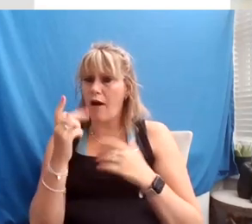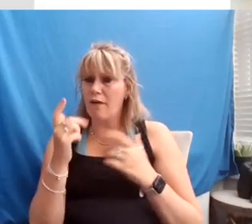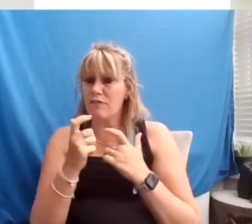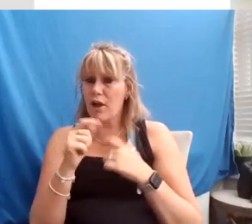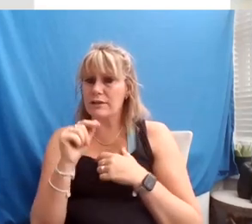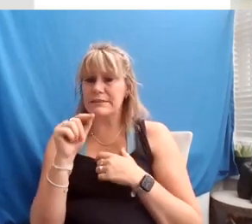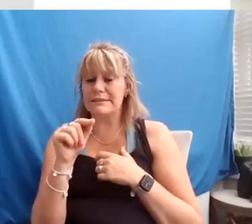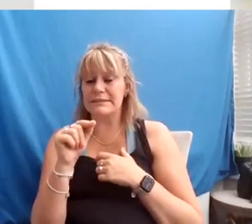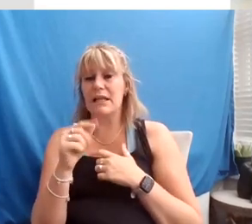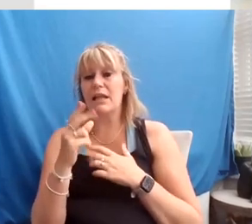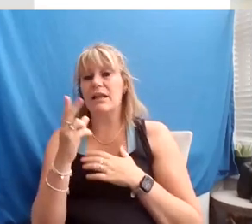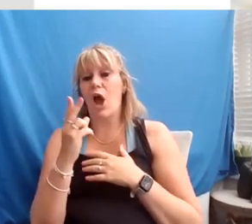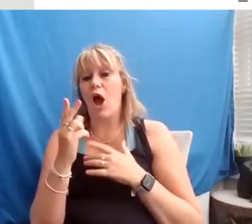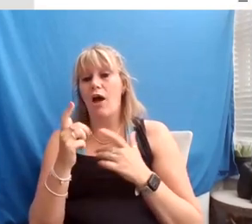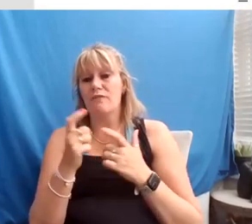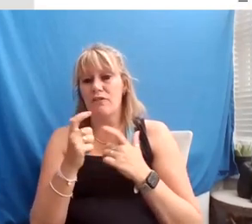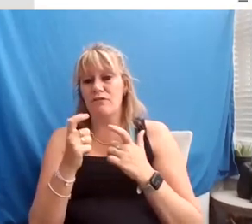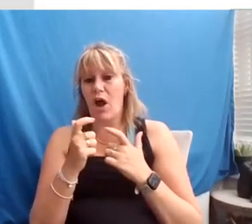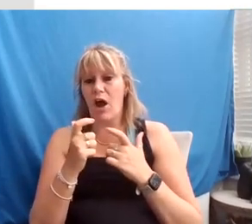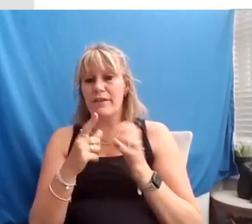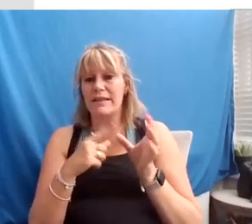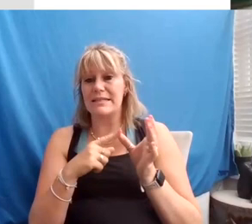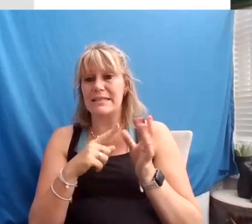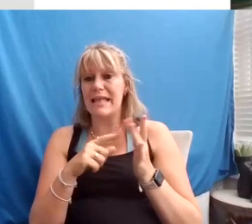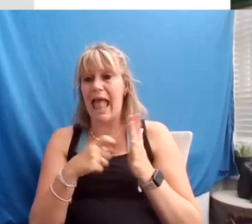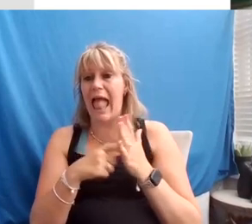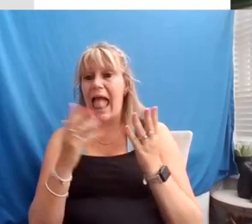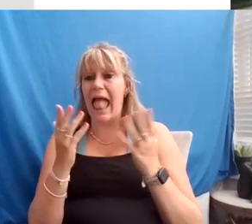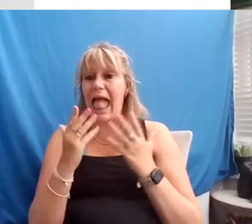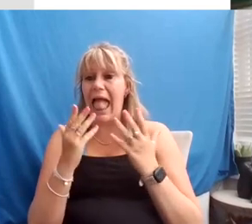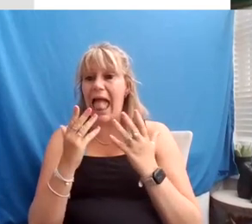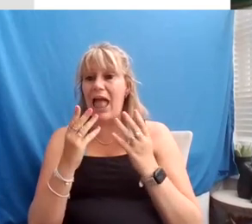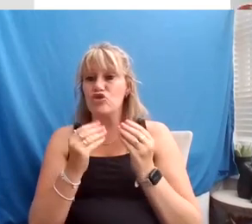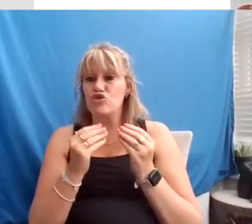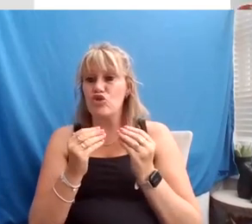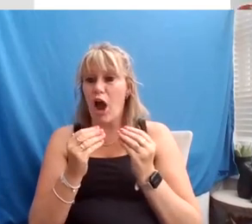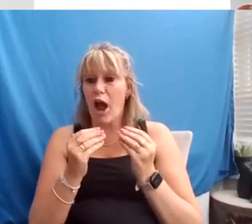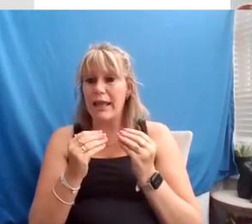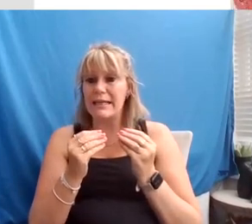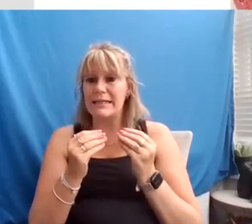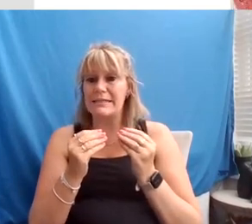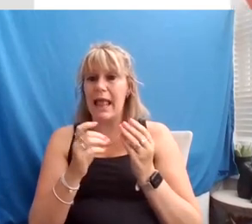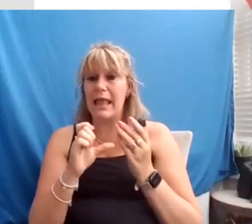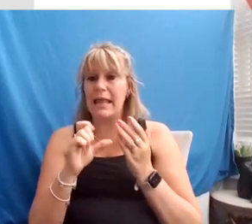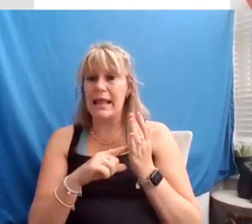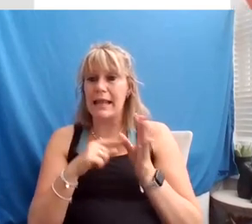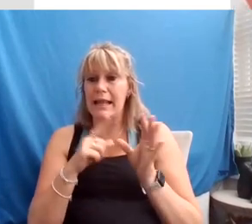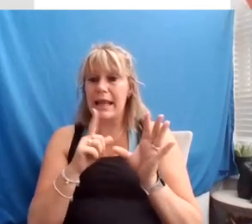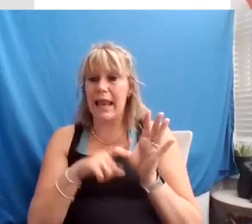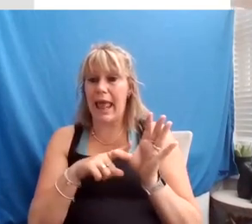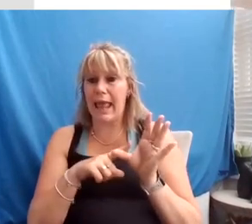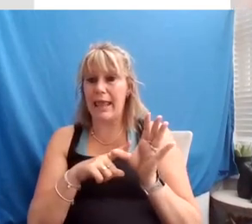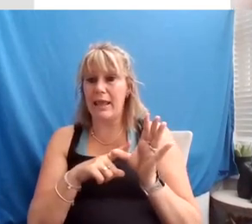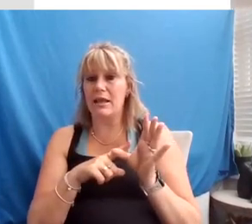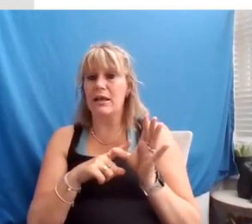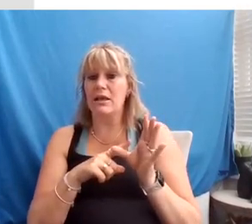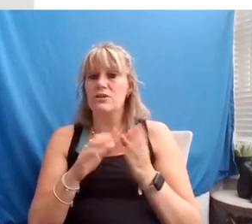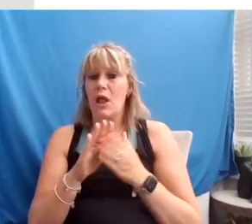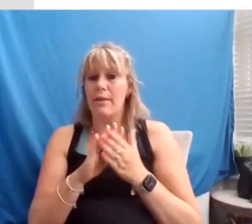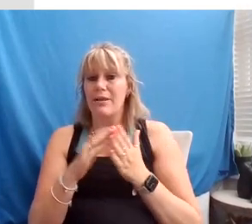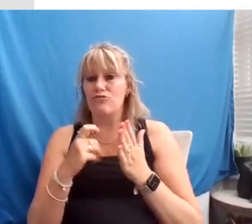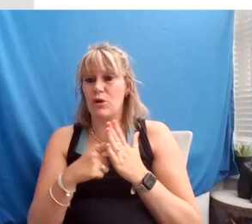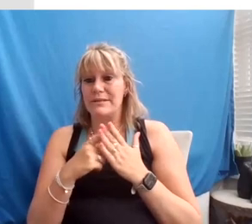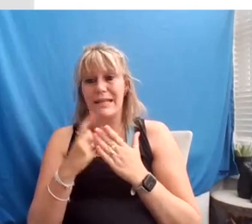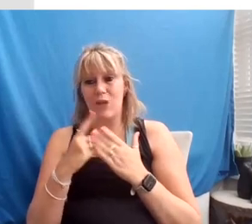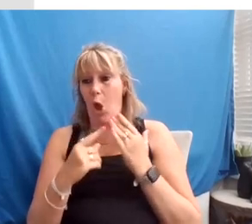Yeah, so this is air-dried clay, so which kind of proves my point. You know, only Rosetta have a kiln, but we've got some